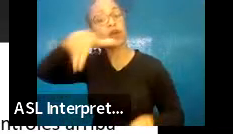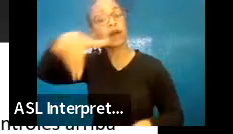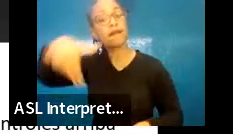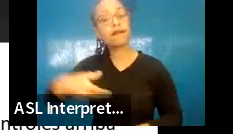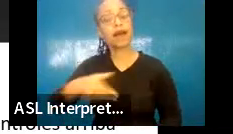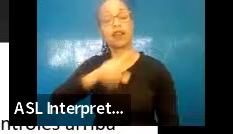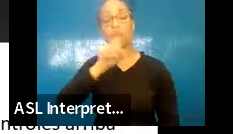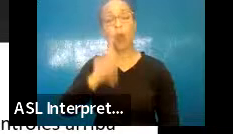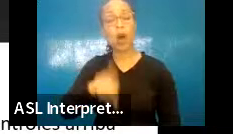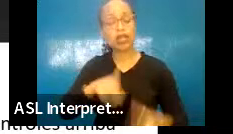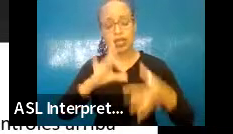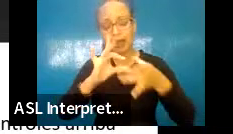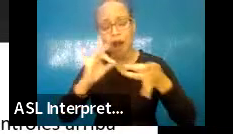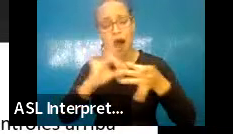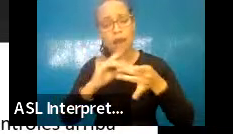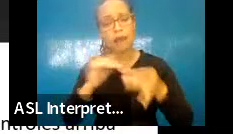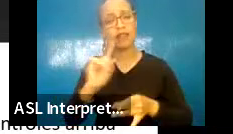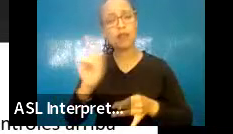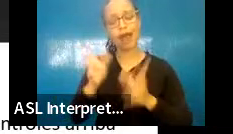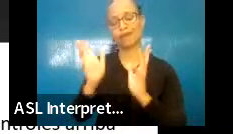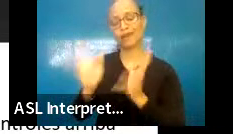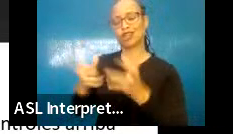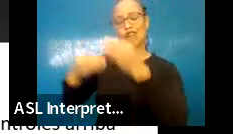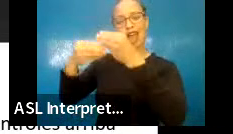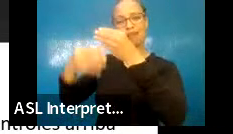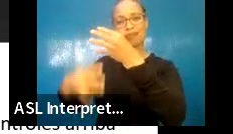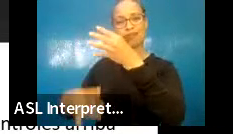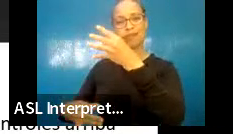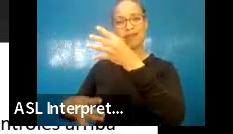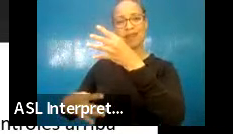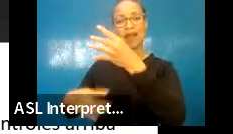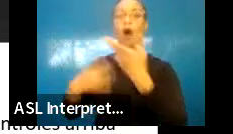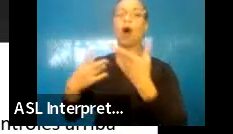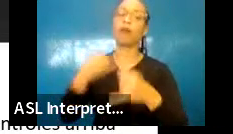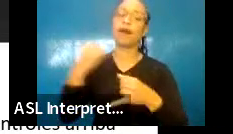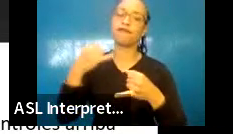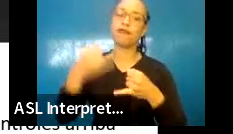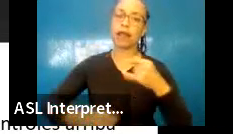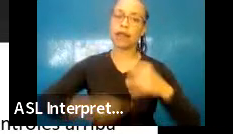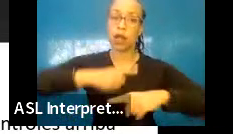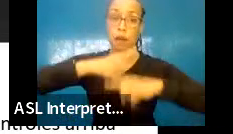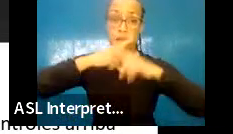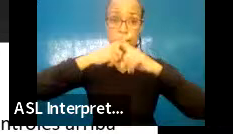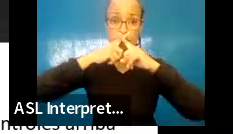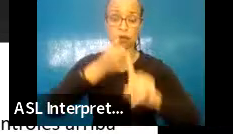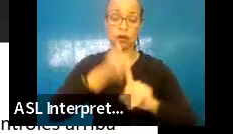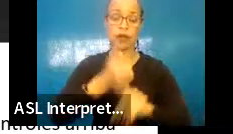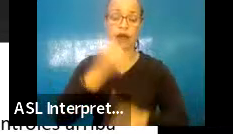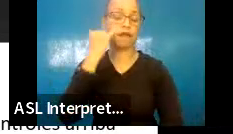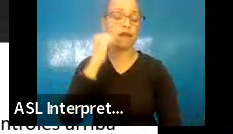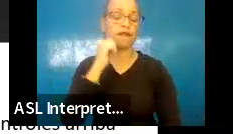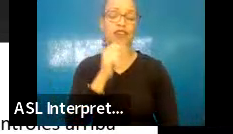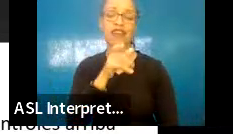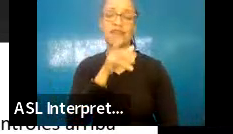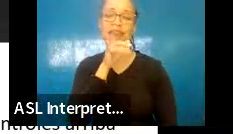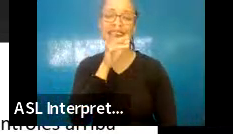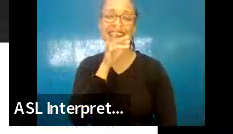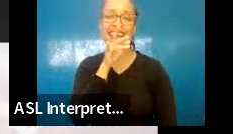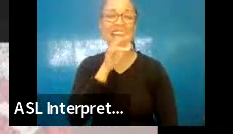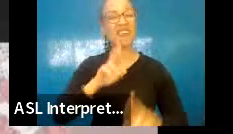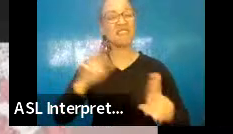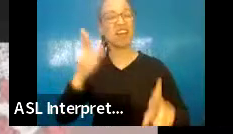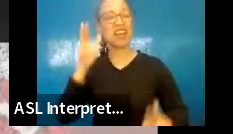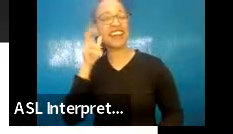or comments into the chat. Finally, please mute yourself if you are not speaking, and we look forward to hearing from you